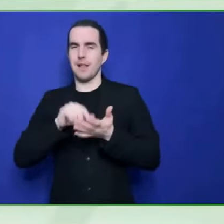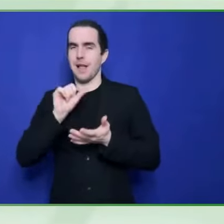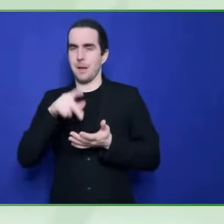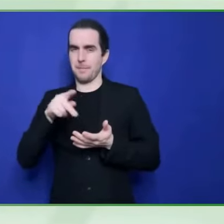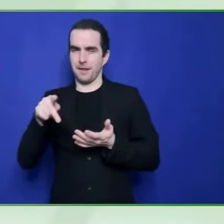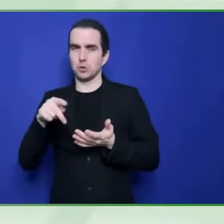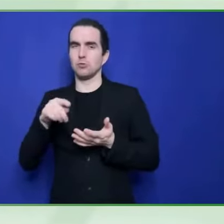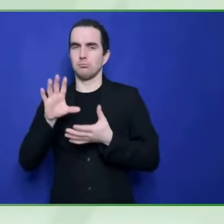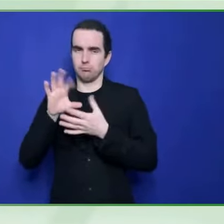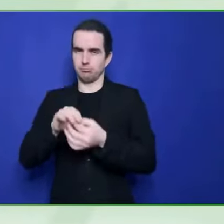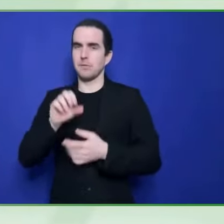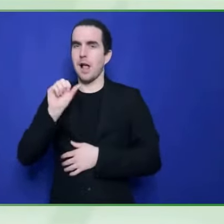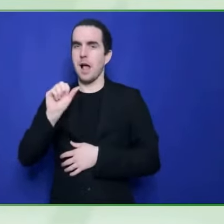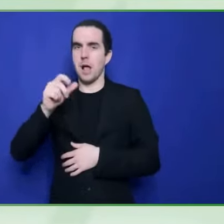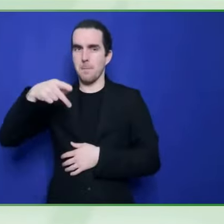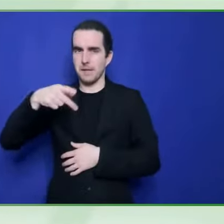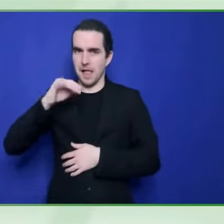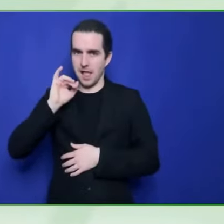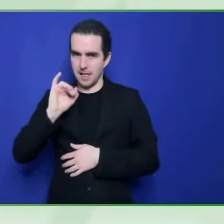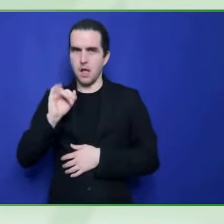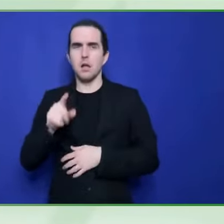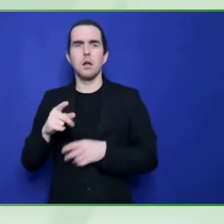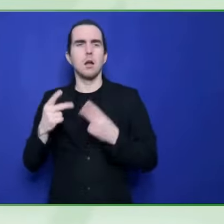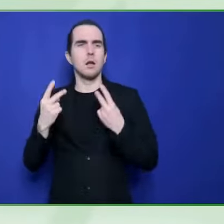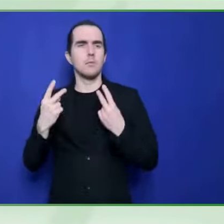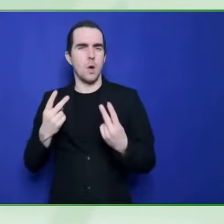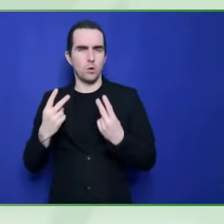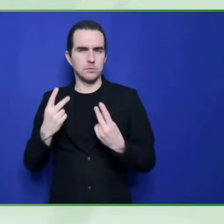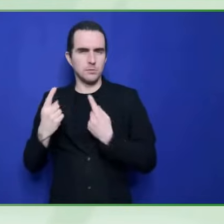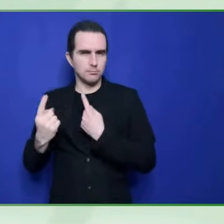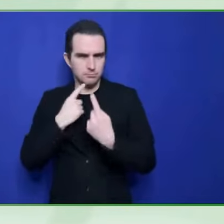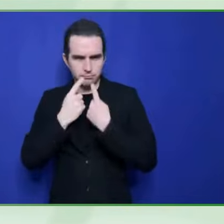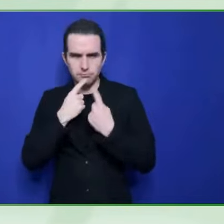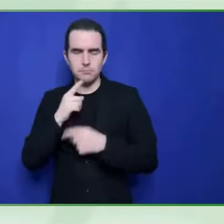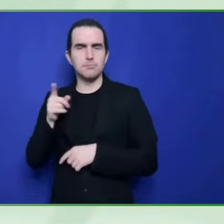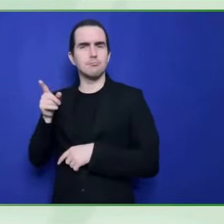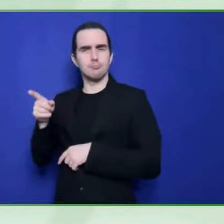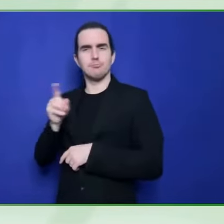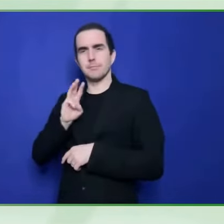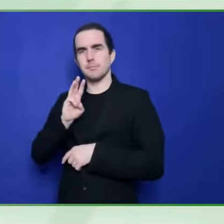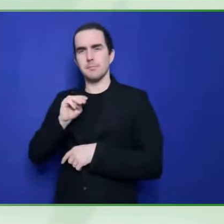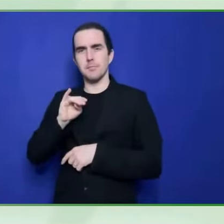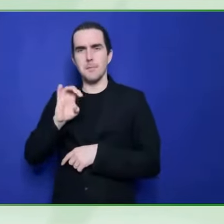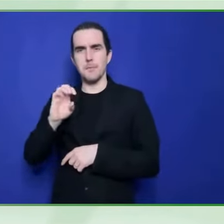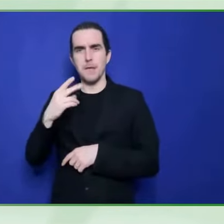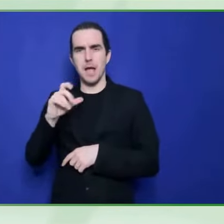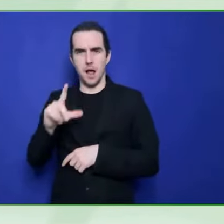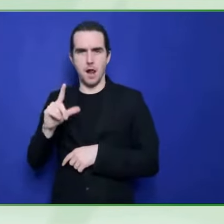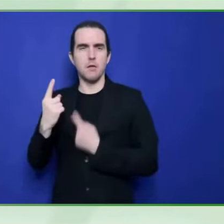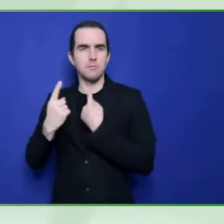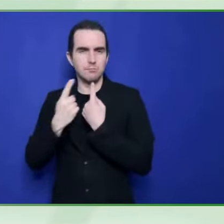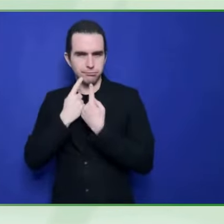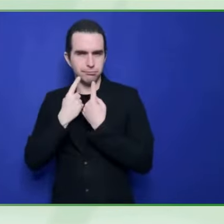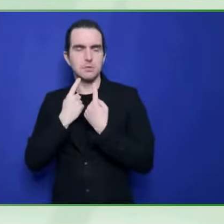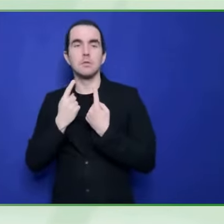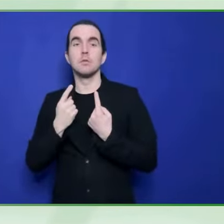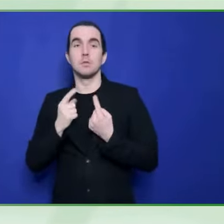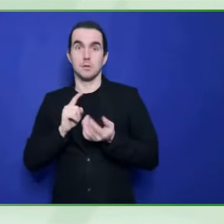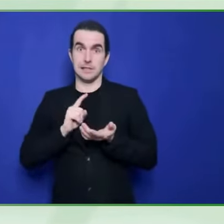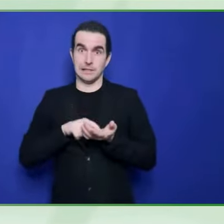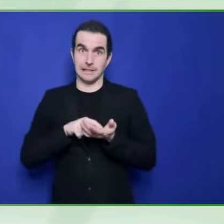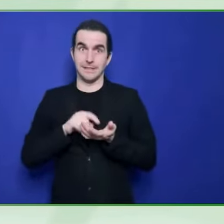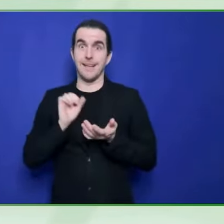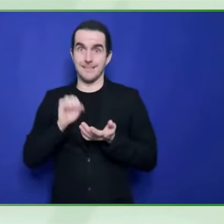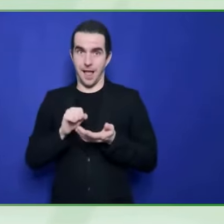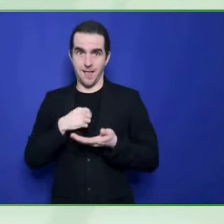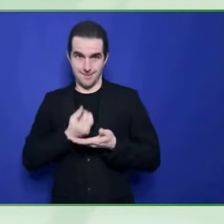something totally different. Maybe instead of mobility limitations, we're focusing on blind and visually impaired users, who